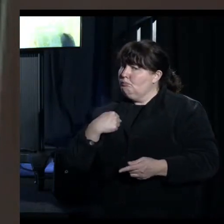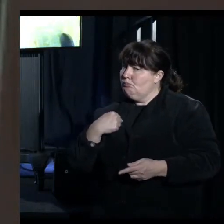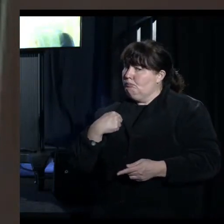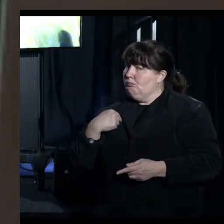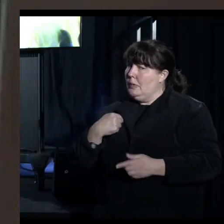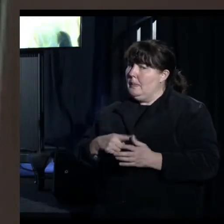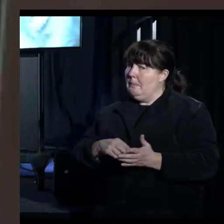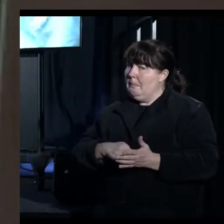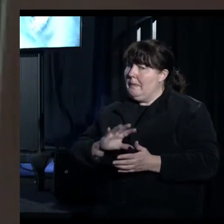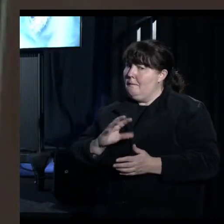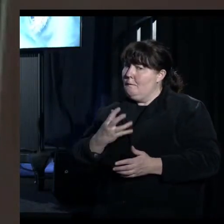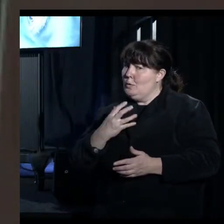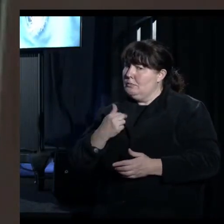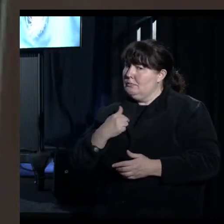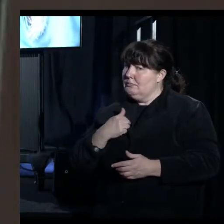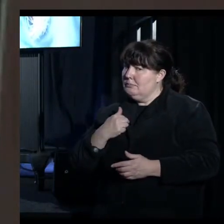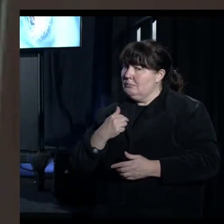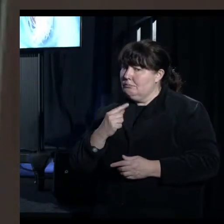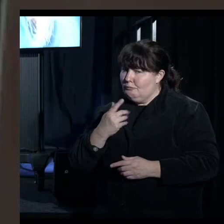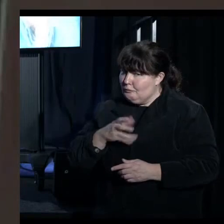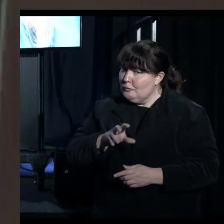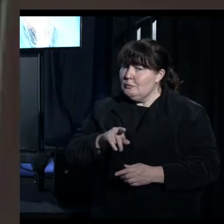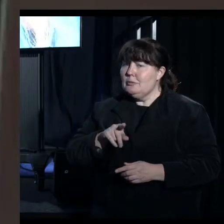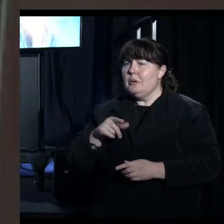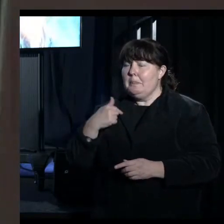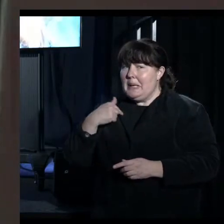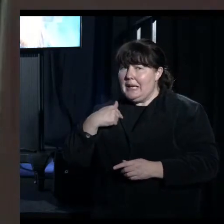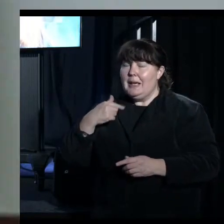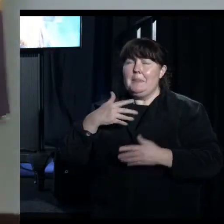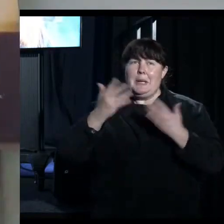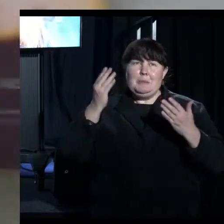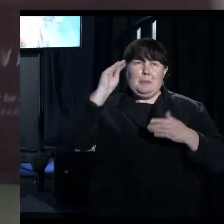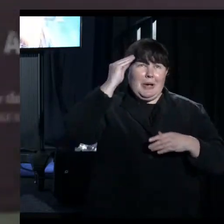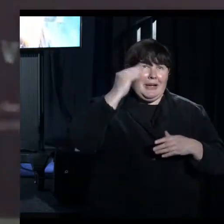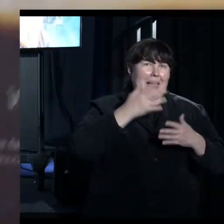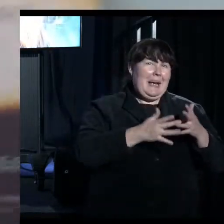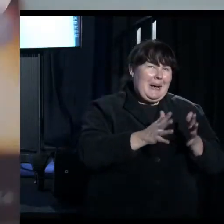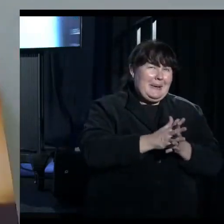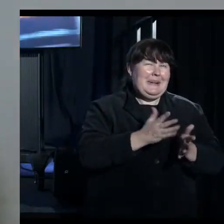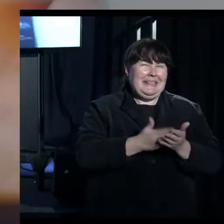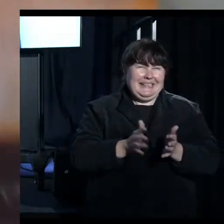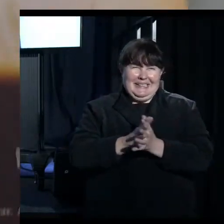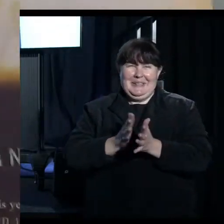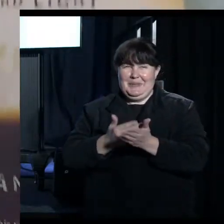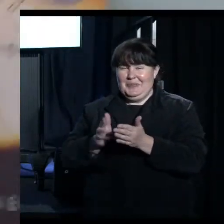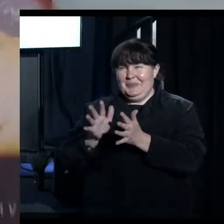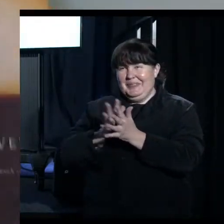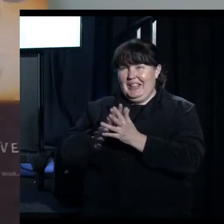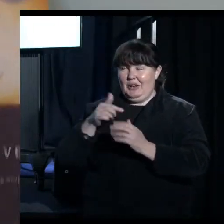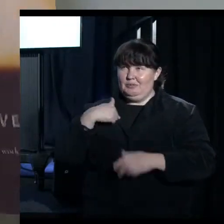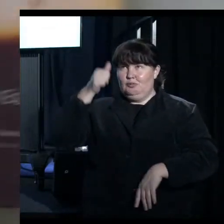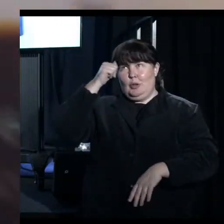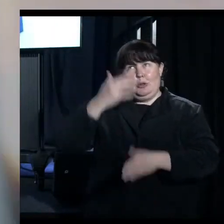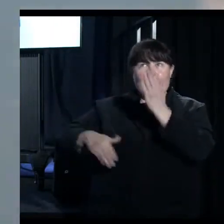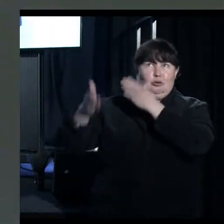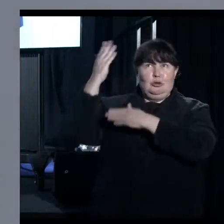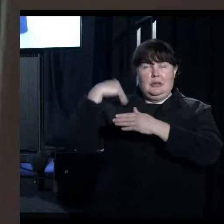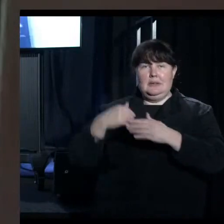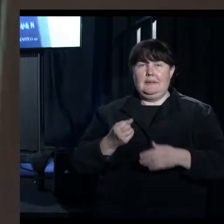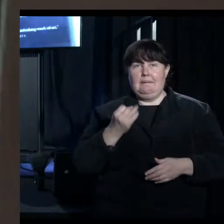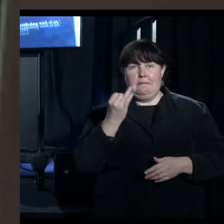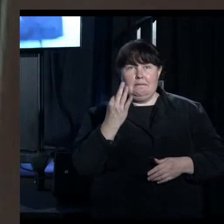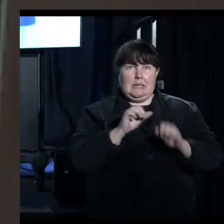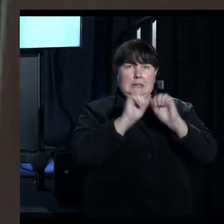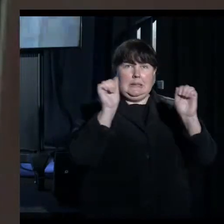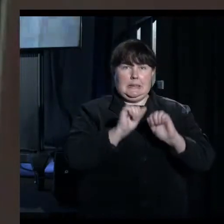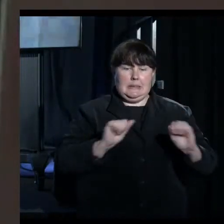eat your cake. And then I couldn't help but think, oh God, someone show me the way. Mr. Big is dead. And I couldn't help but wonder, wouldn't it be nice if there was just someone who